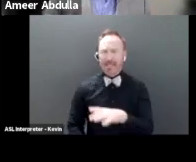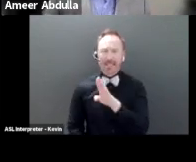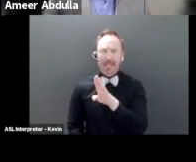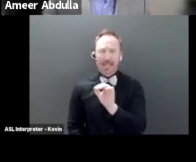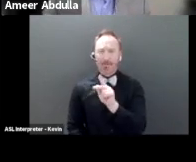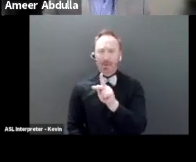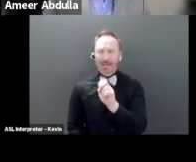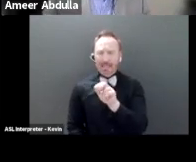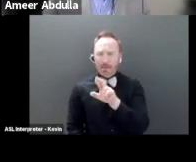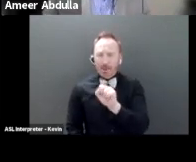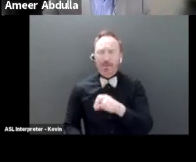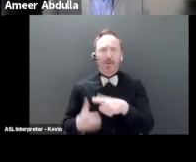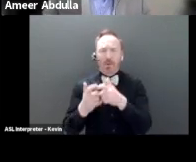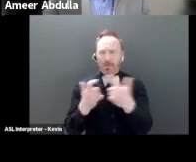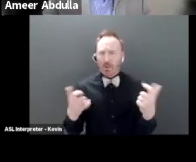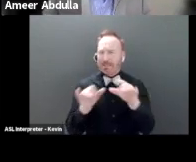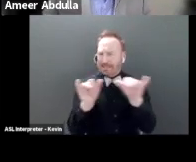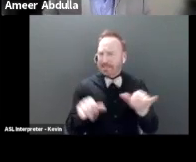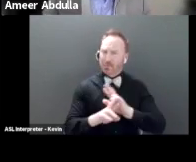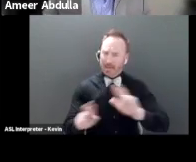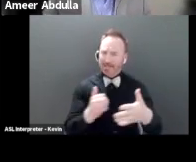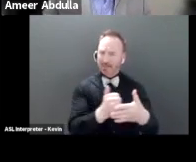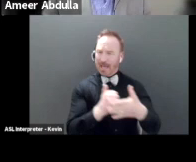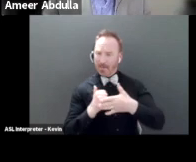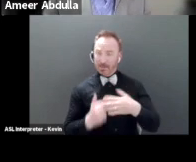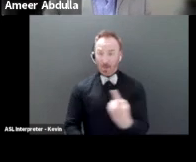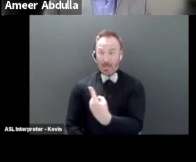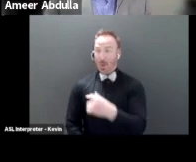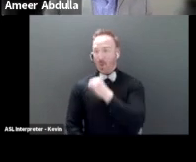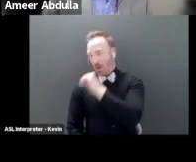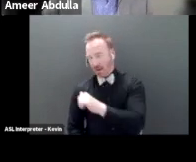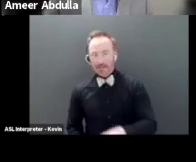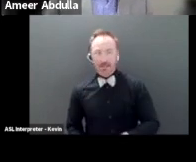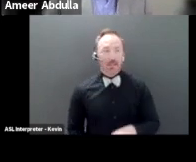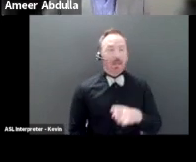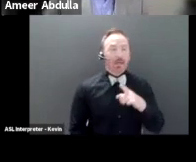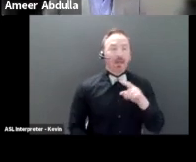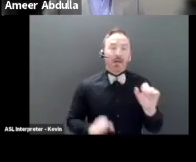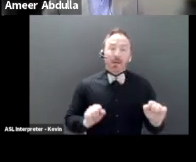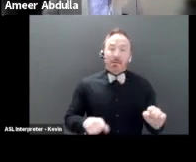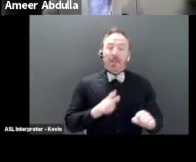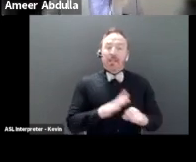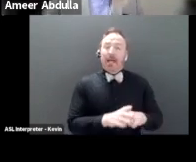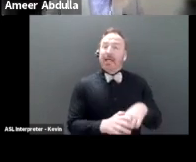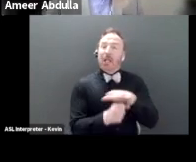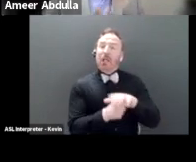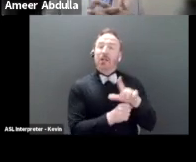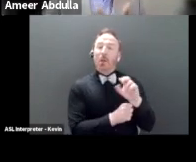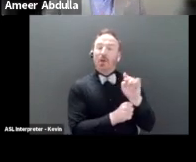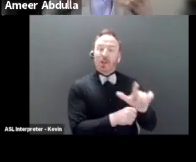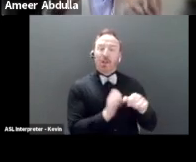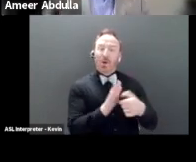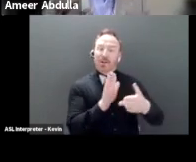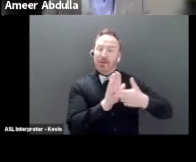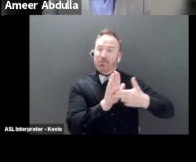not on this alone. And finally, I bring this one up, local or contractual payments, depending on your organization,